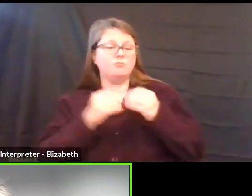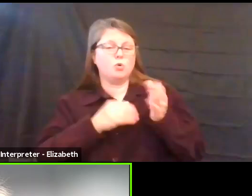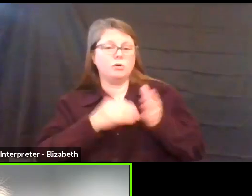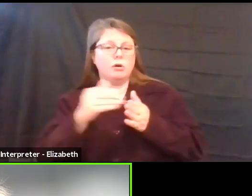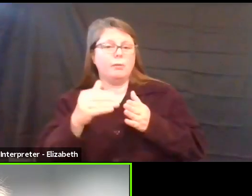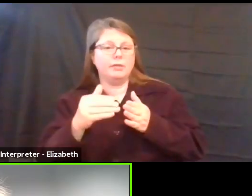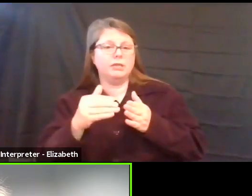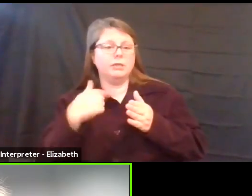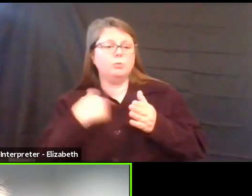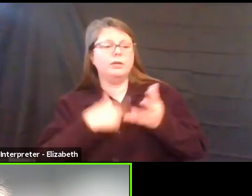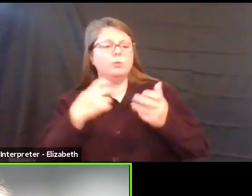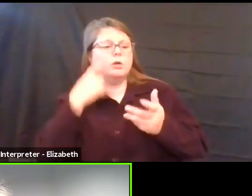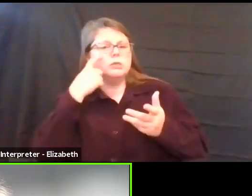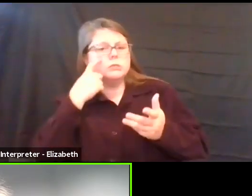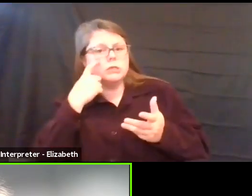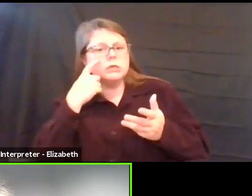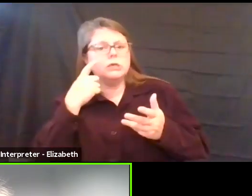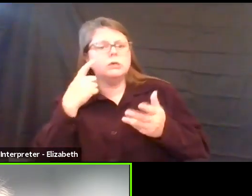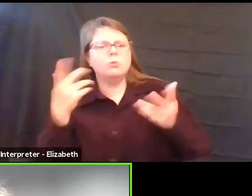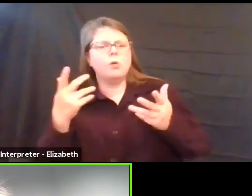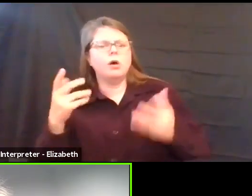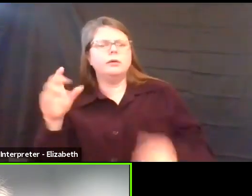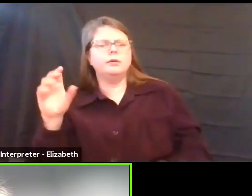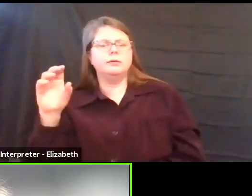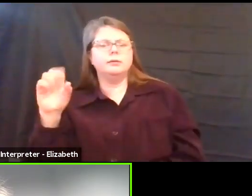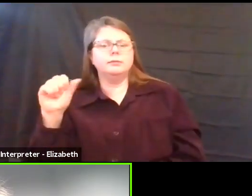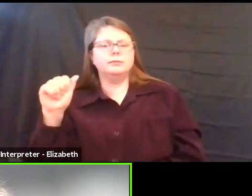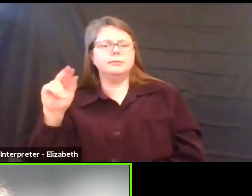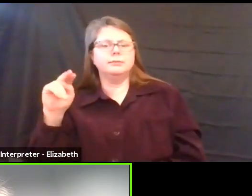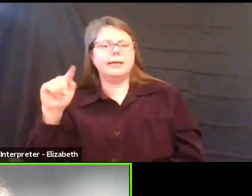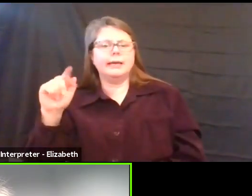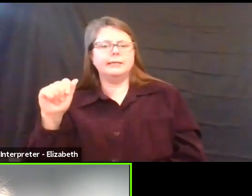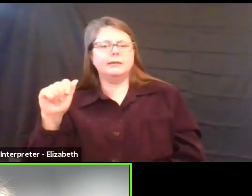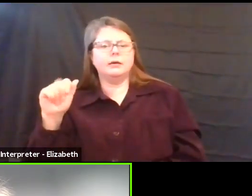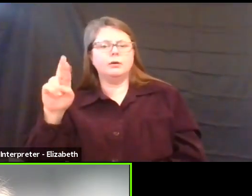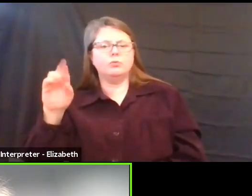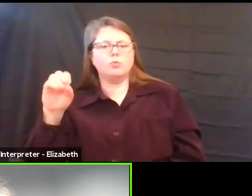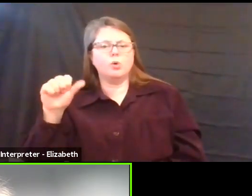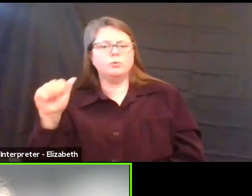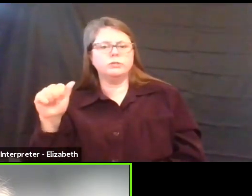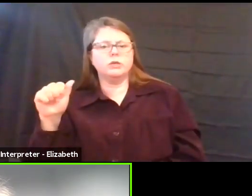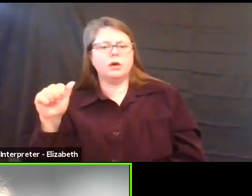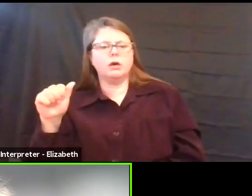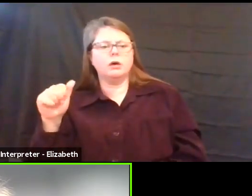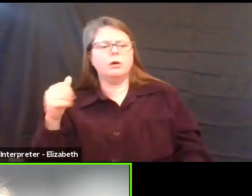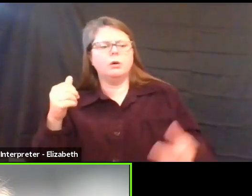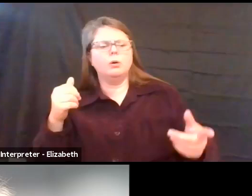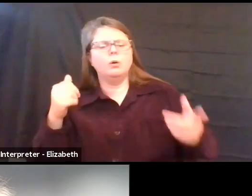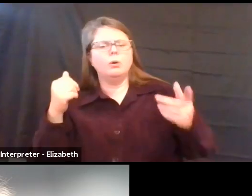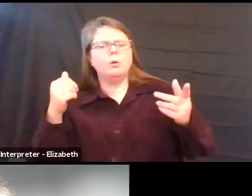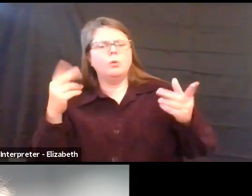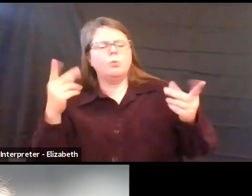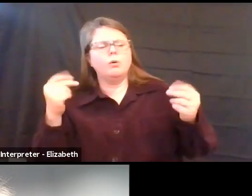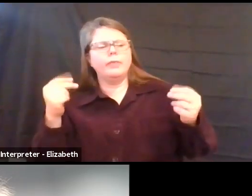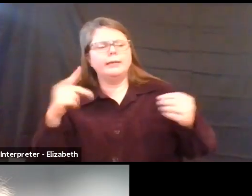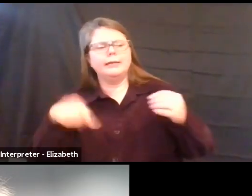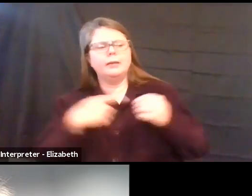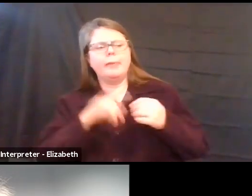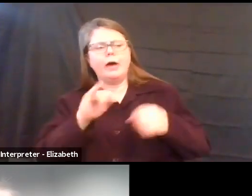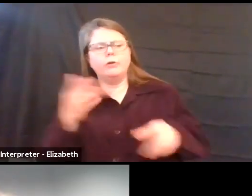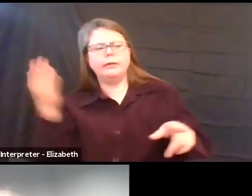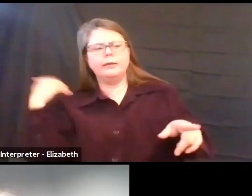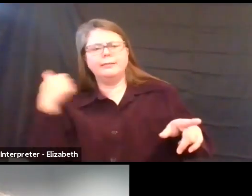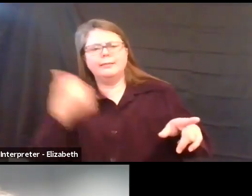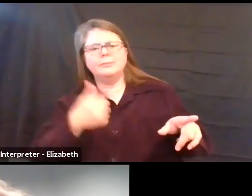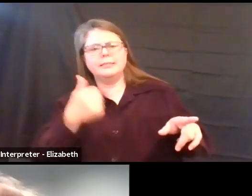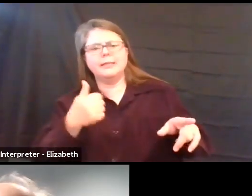that. I don't know, Rep, can you think of any other landlord-tenant questions you're getting? I think those are the key